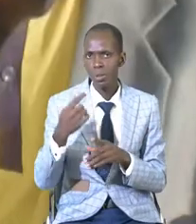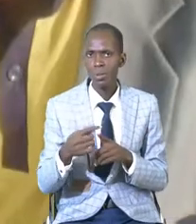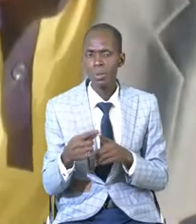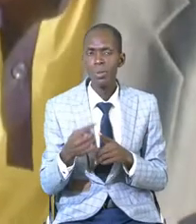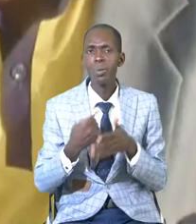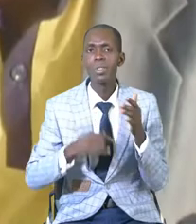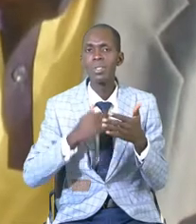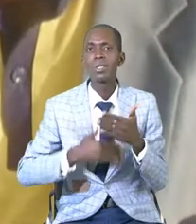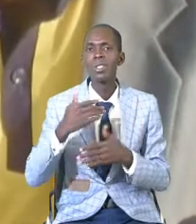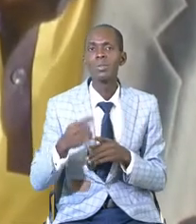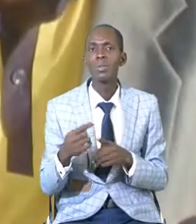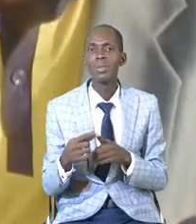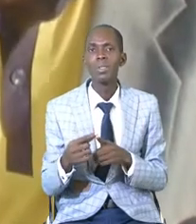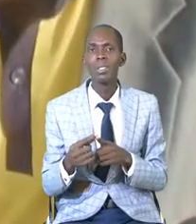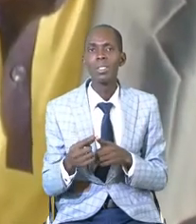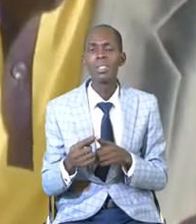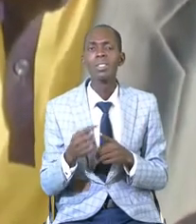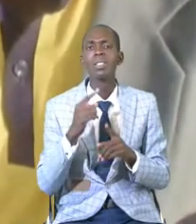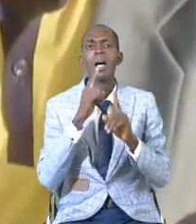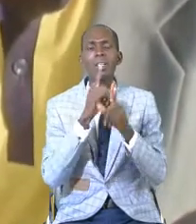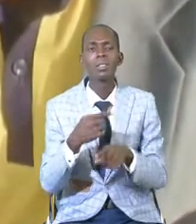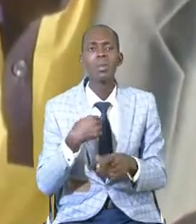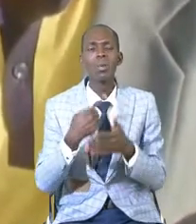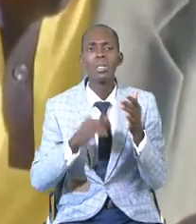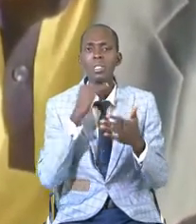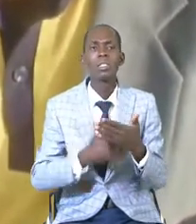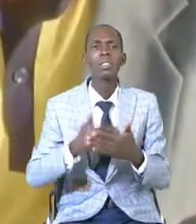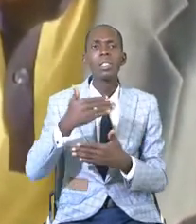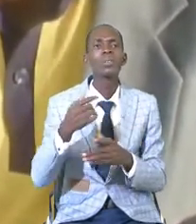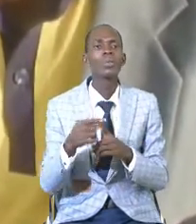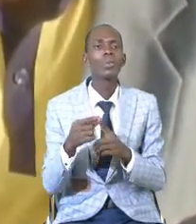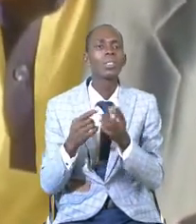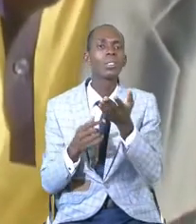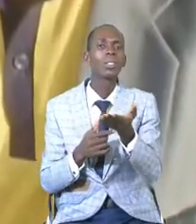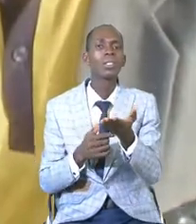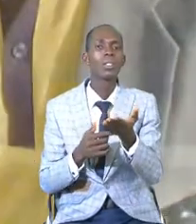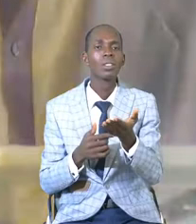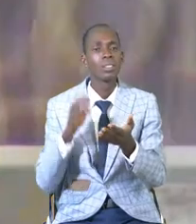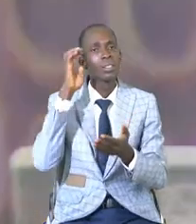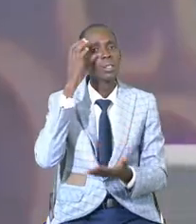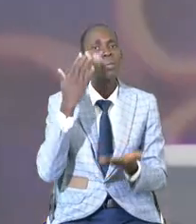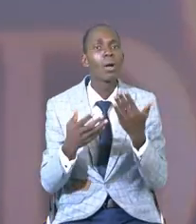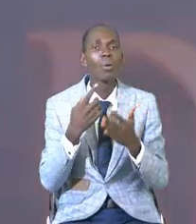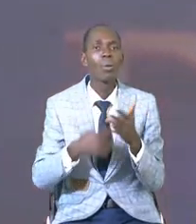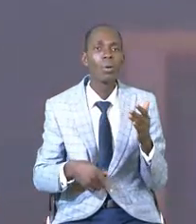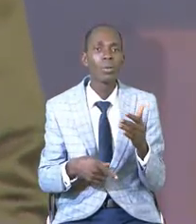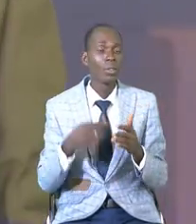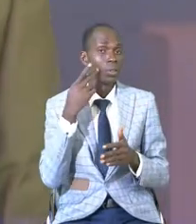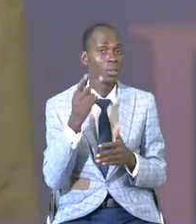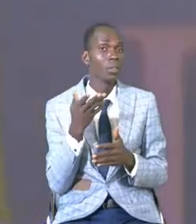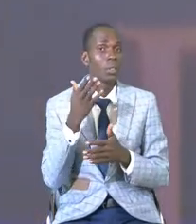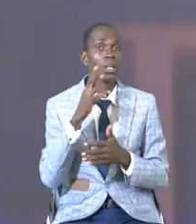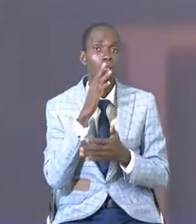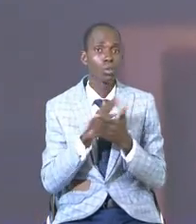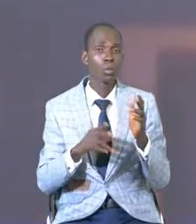word, tell me out aloud. You know, there are people, they wrestle in